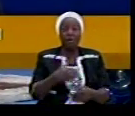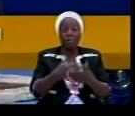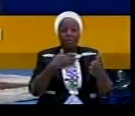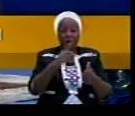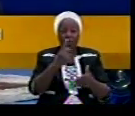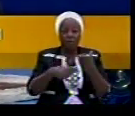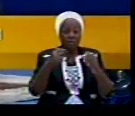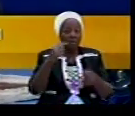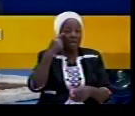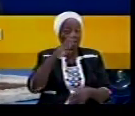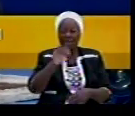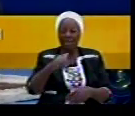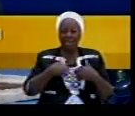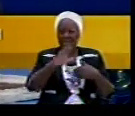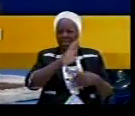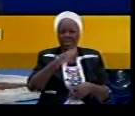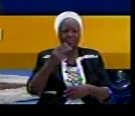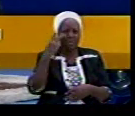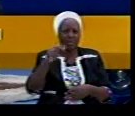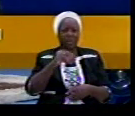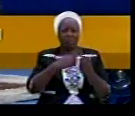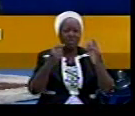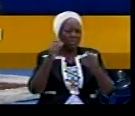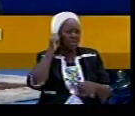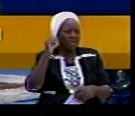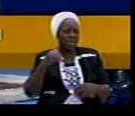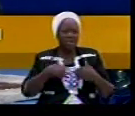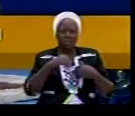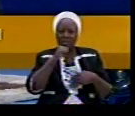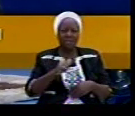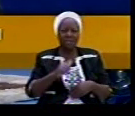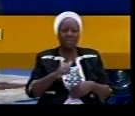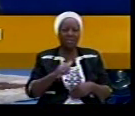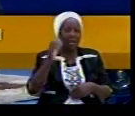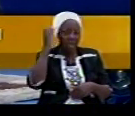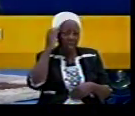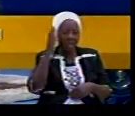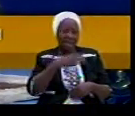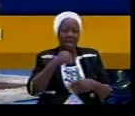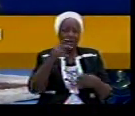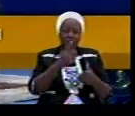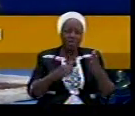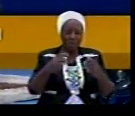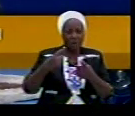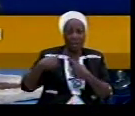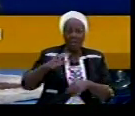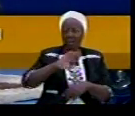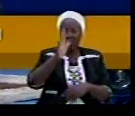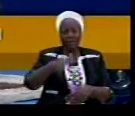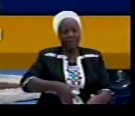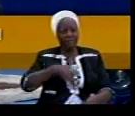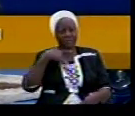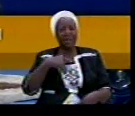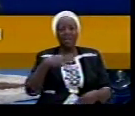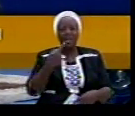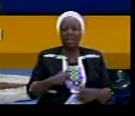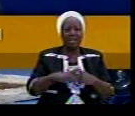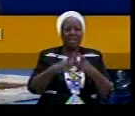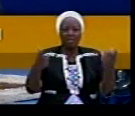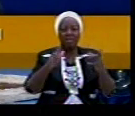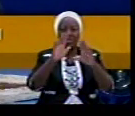seen, what your ears have never heard, what your heart has never felt, the great